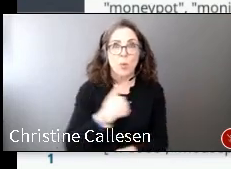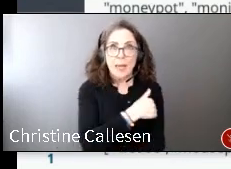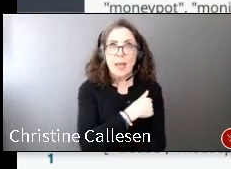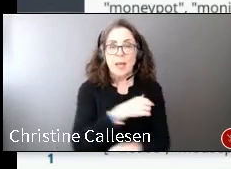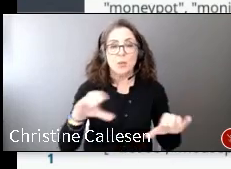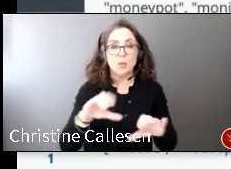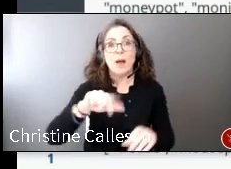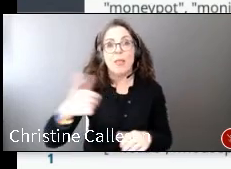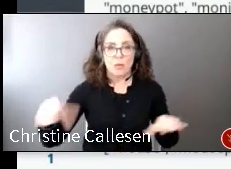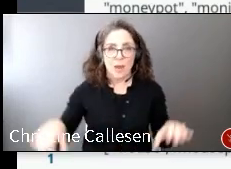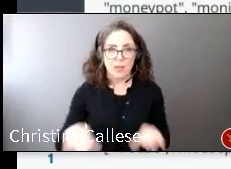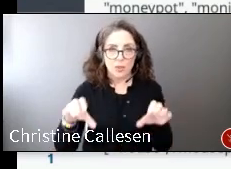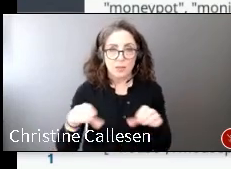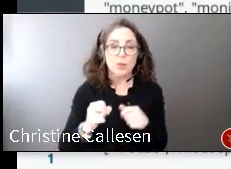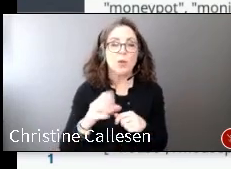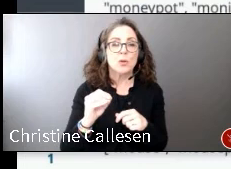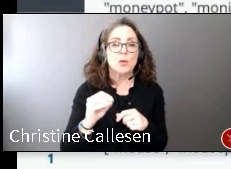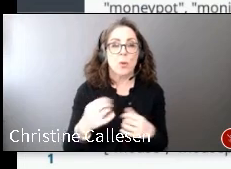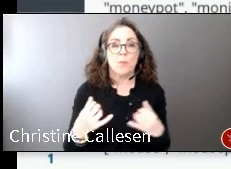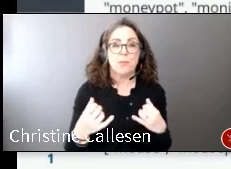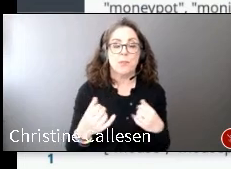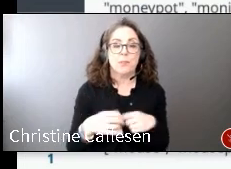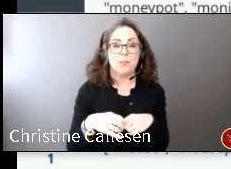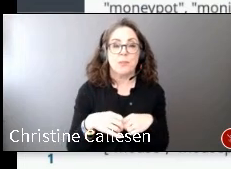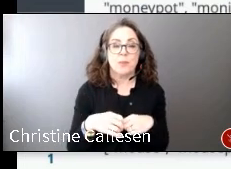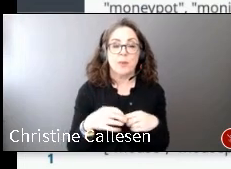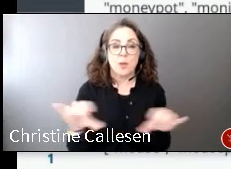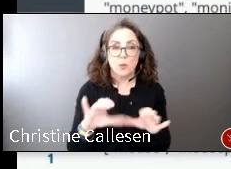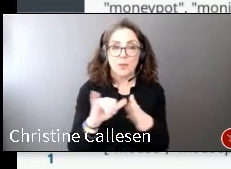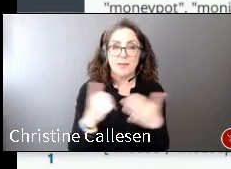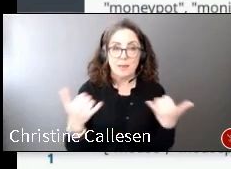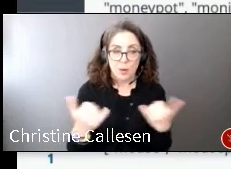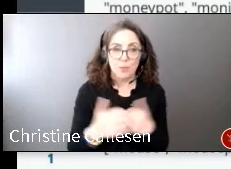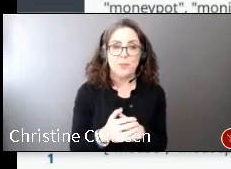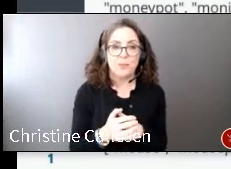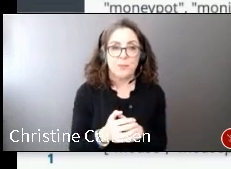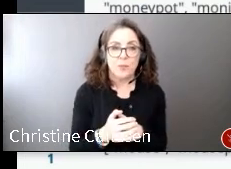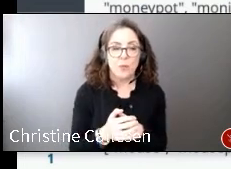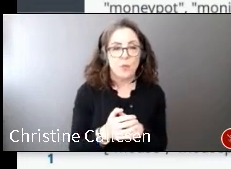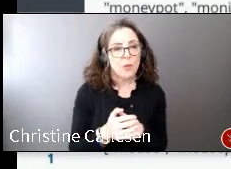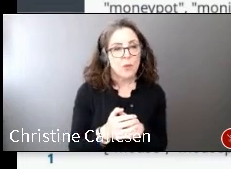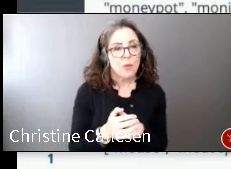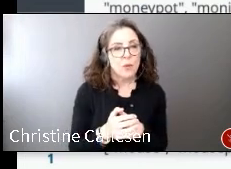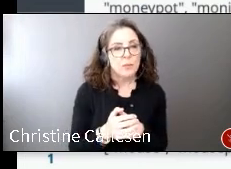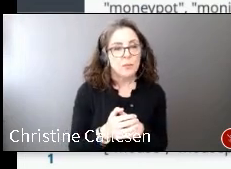other actions. So let's do it now. We'll create a list of string